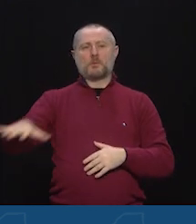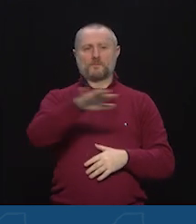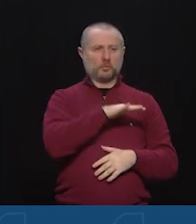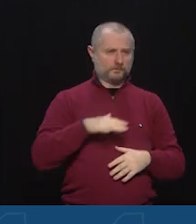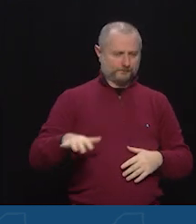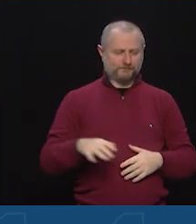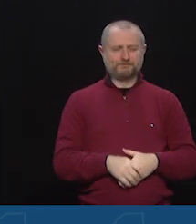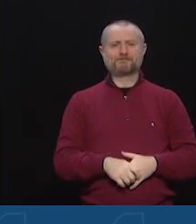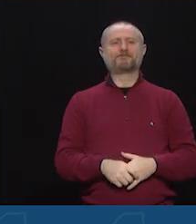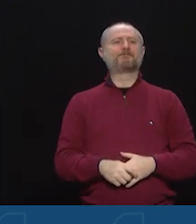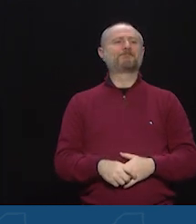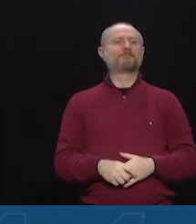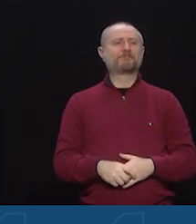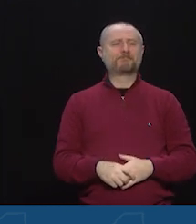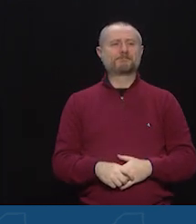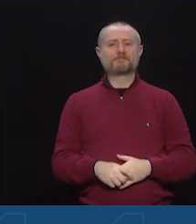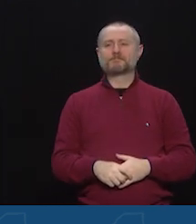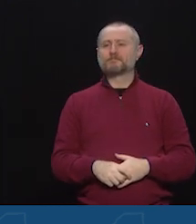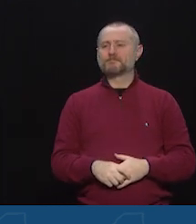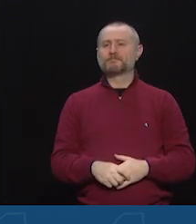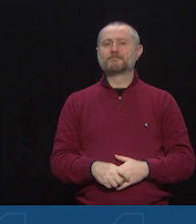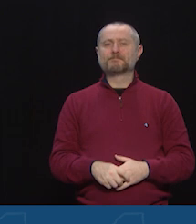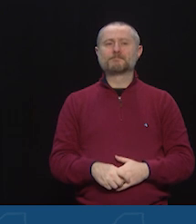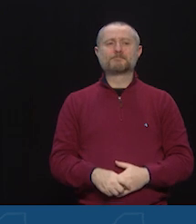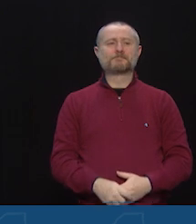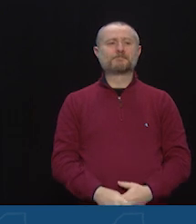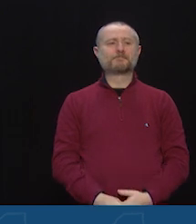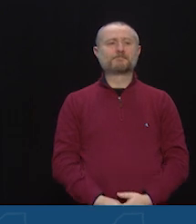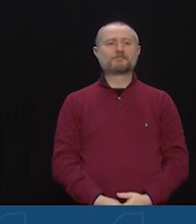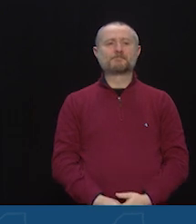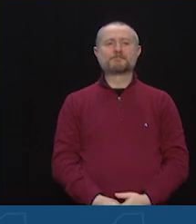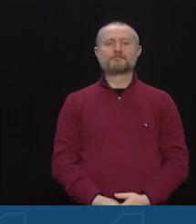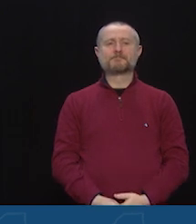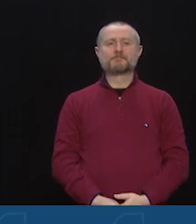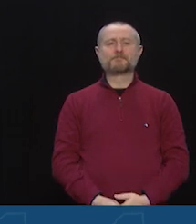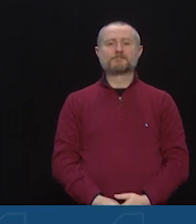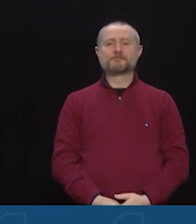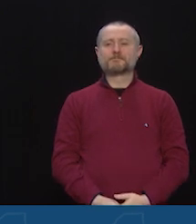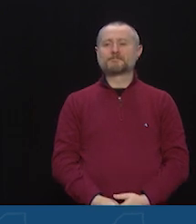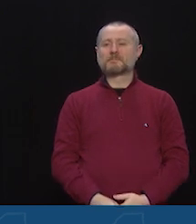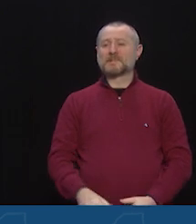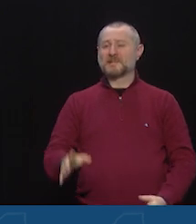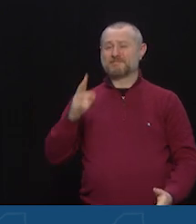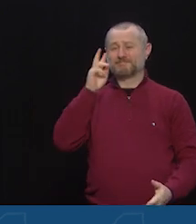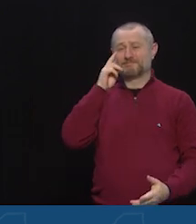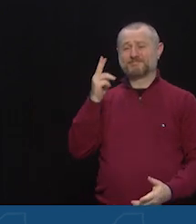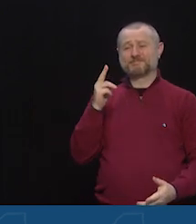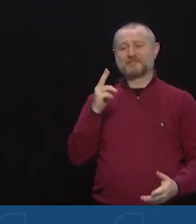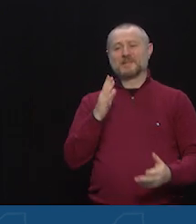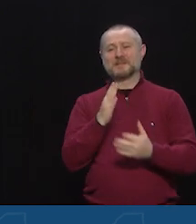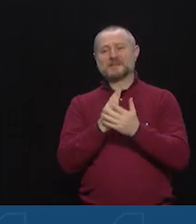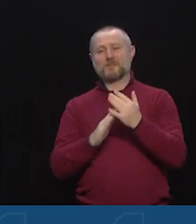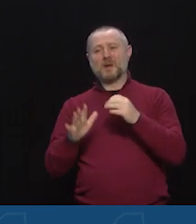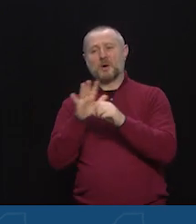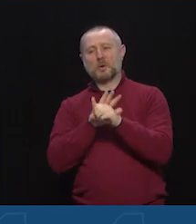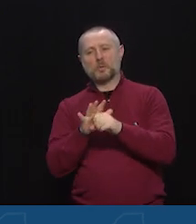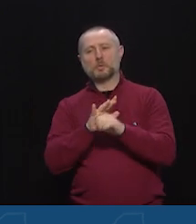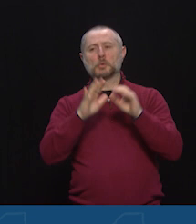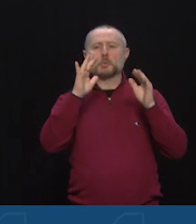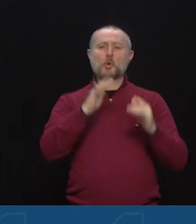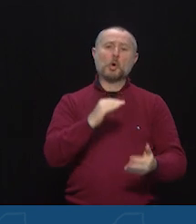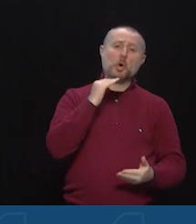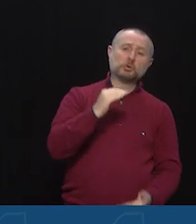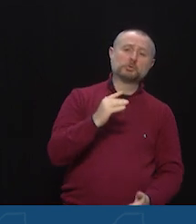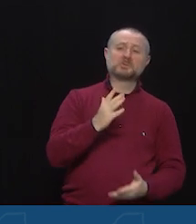day. So these regions, northern region, minimal snow, but it'll be very cold. Also, that cold is